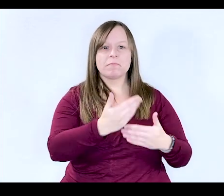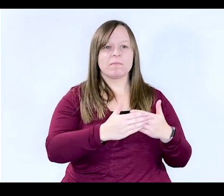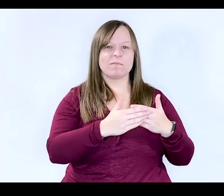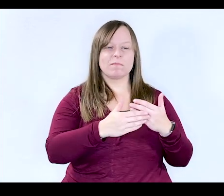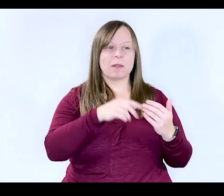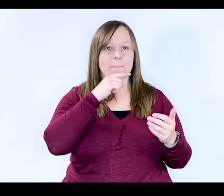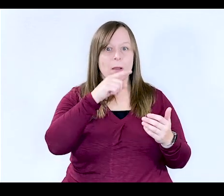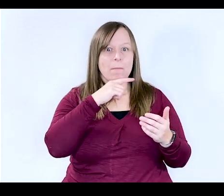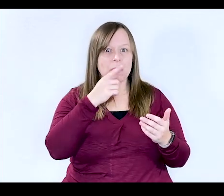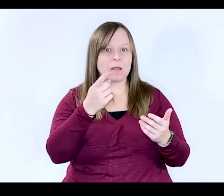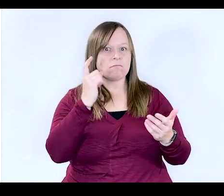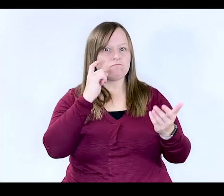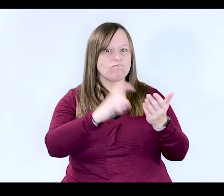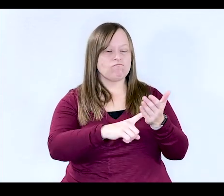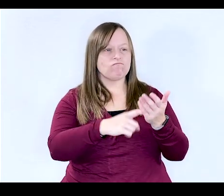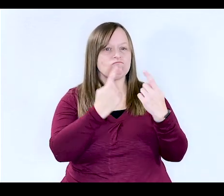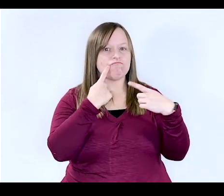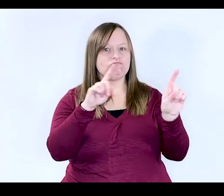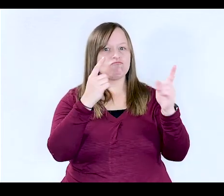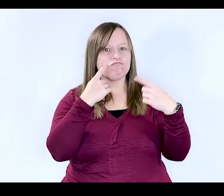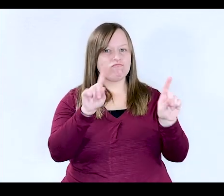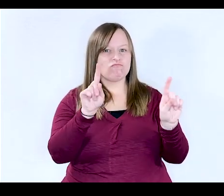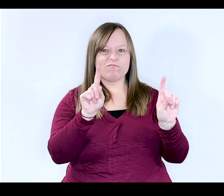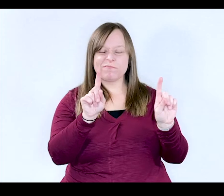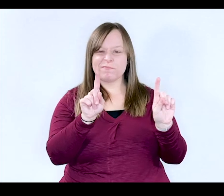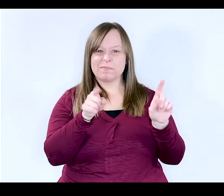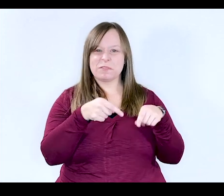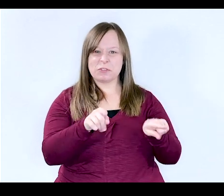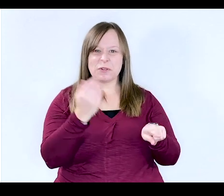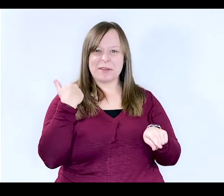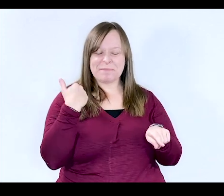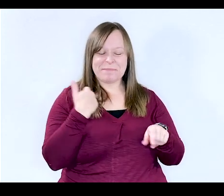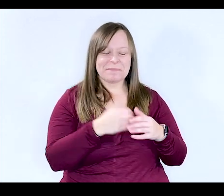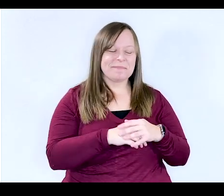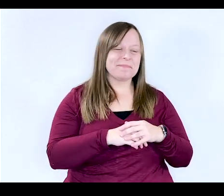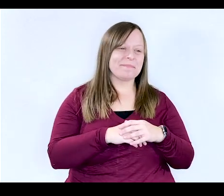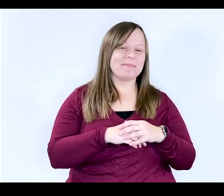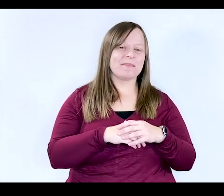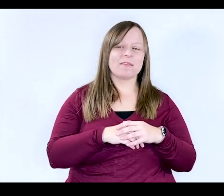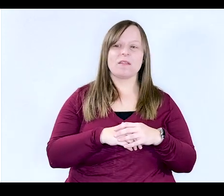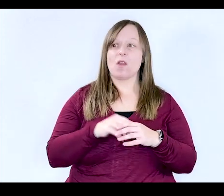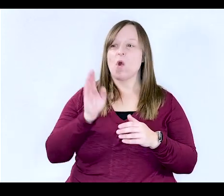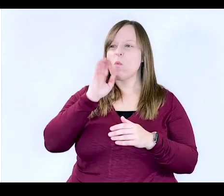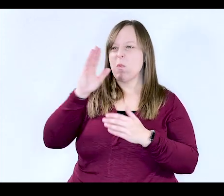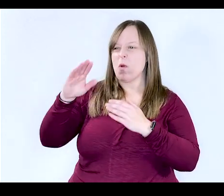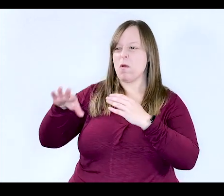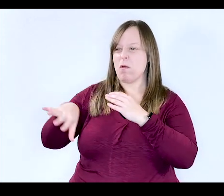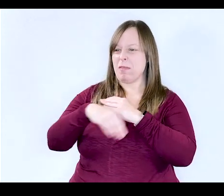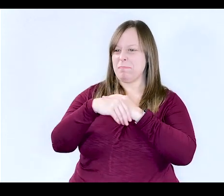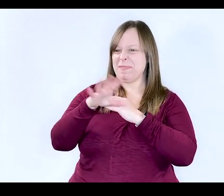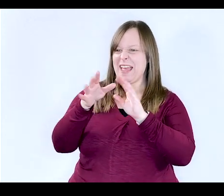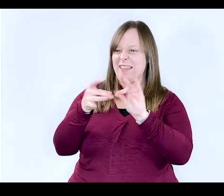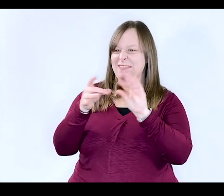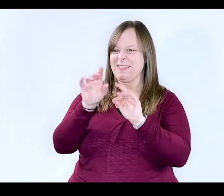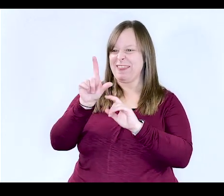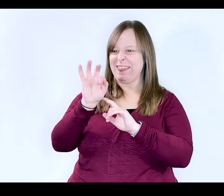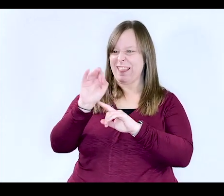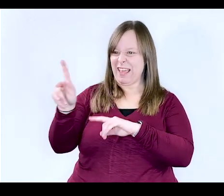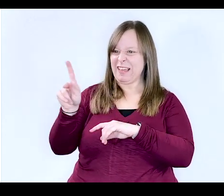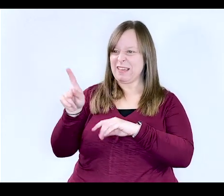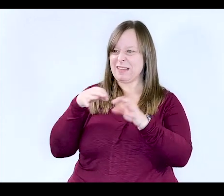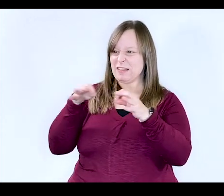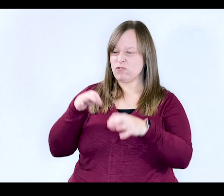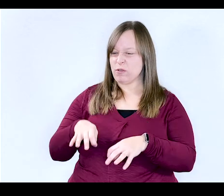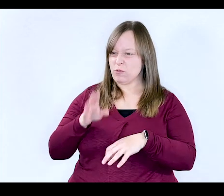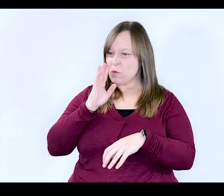as well as the public statements that we've been putting out that I mentioned earlier during the podcast. And we'll list that link in the description of